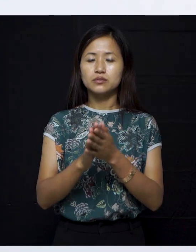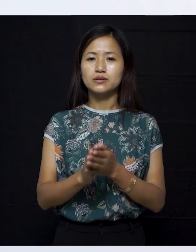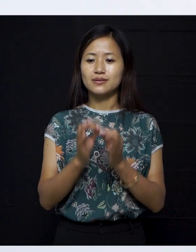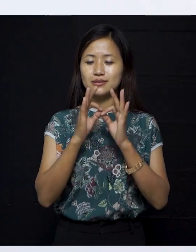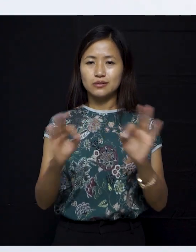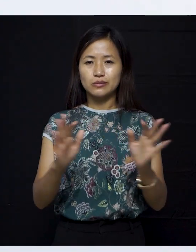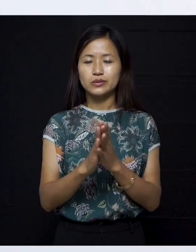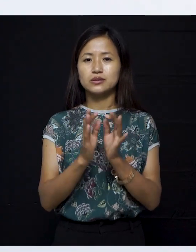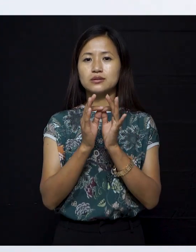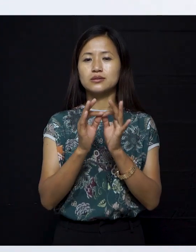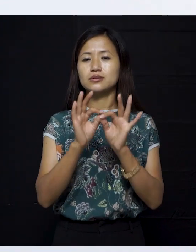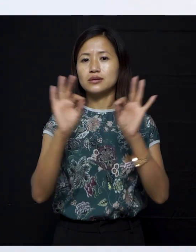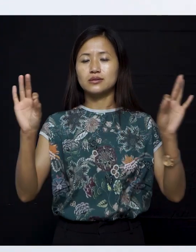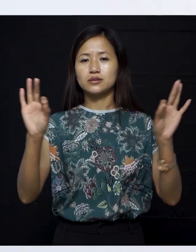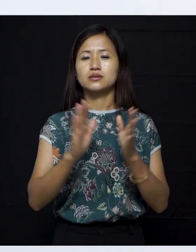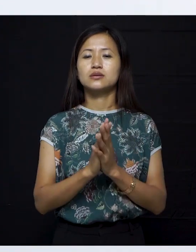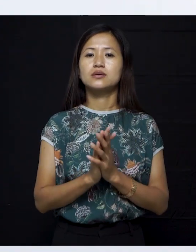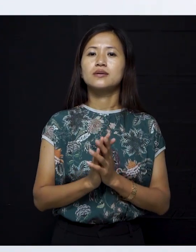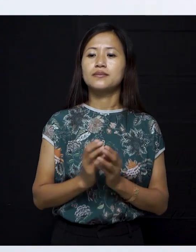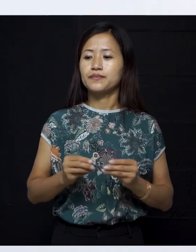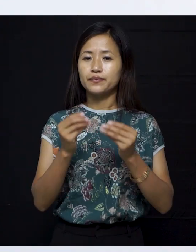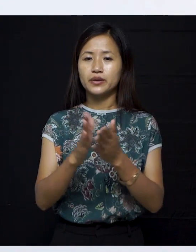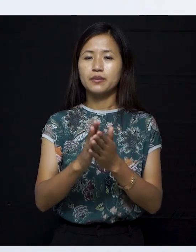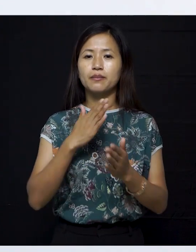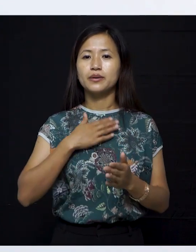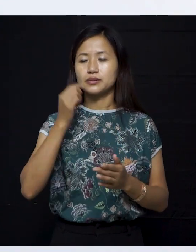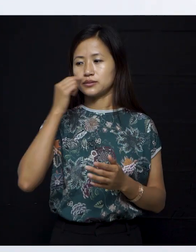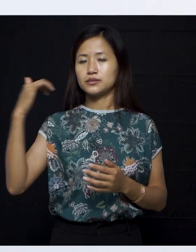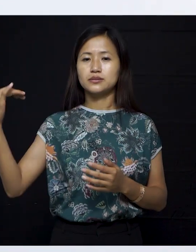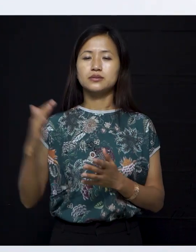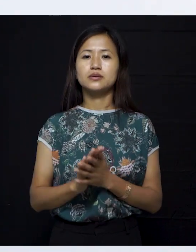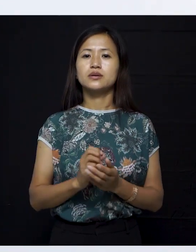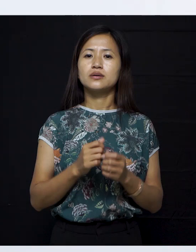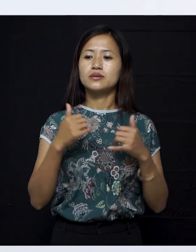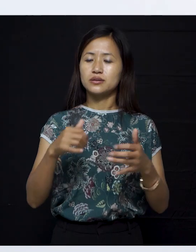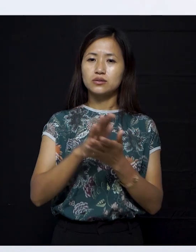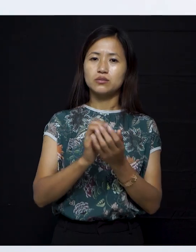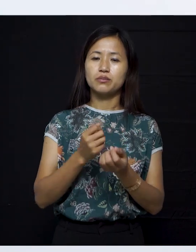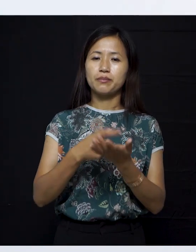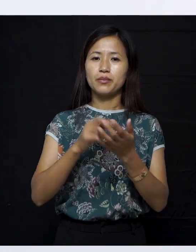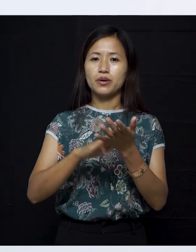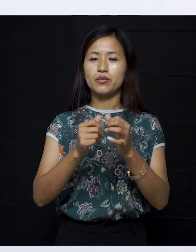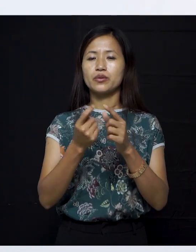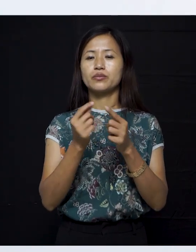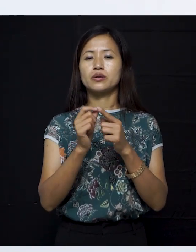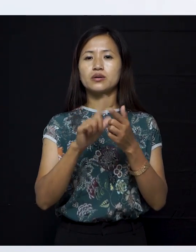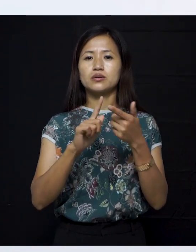sentence. Here, I wanted to play Scrabble, but my sister was keen on playing Monopoly. That is